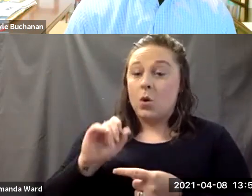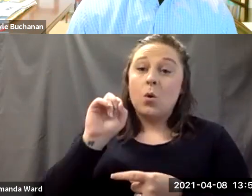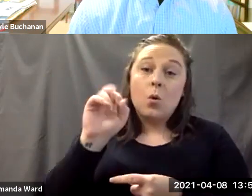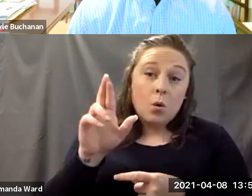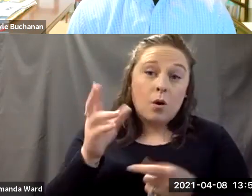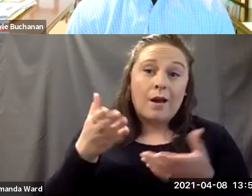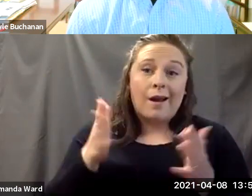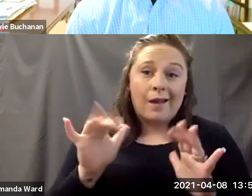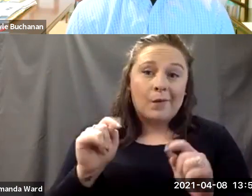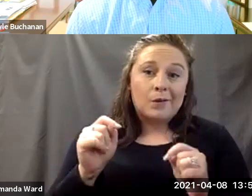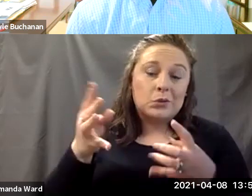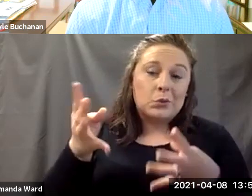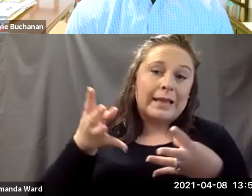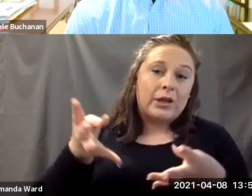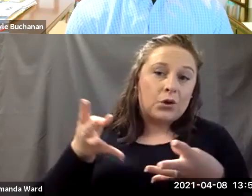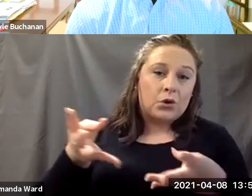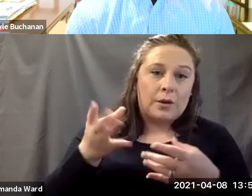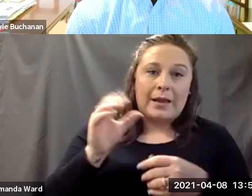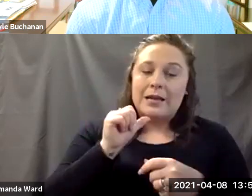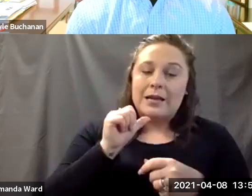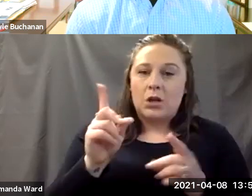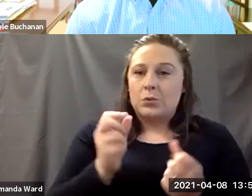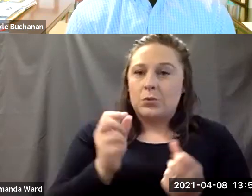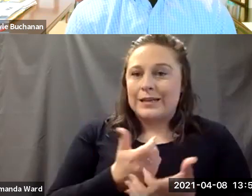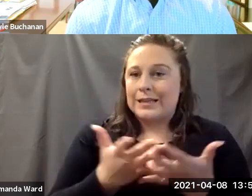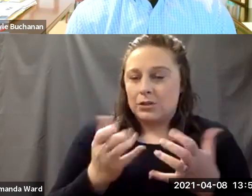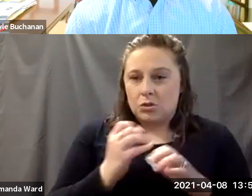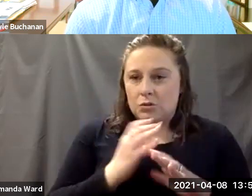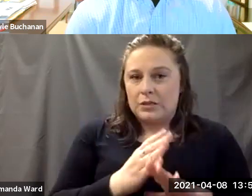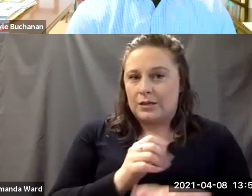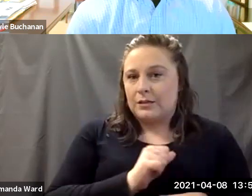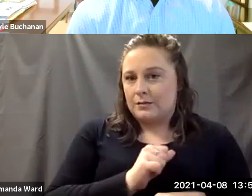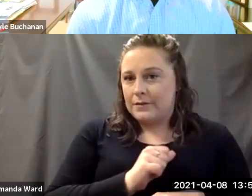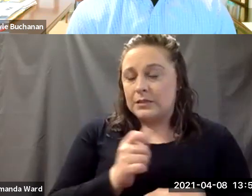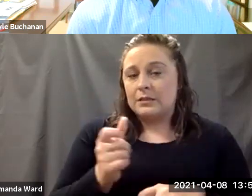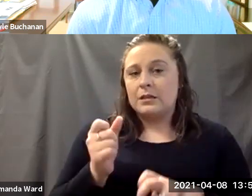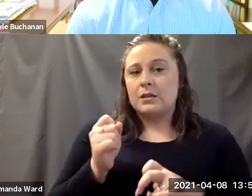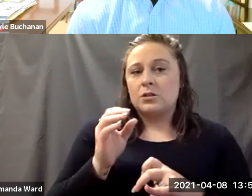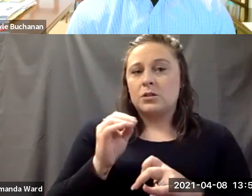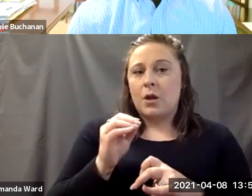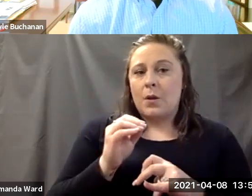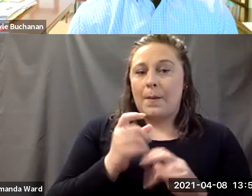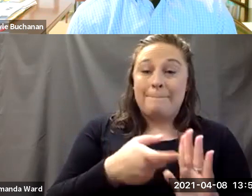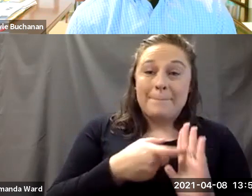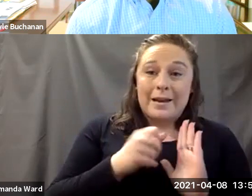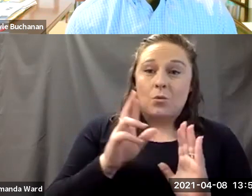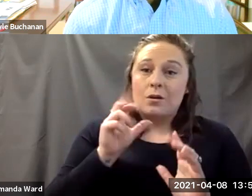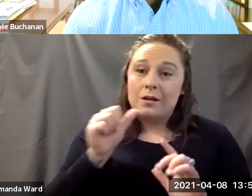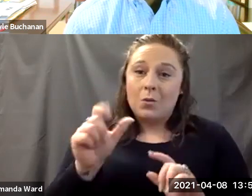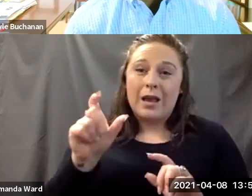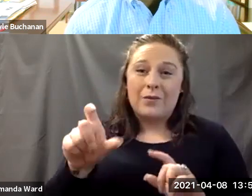allow it to linger by not doing the things that we know work. And again, that's mandate or no mandate, we have to do what